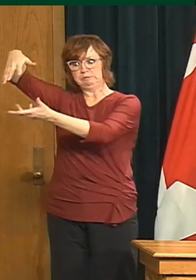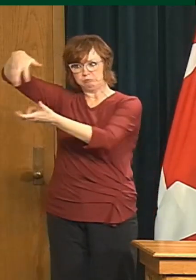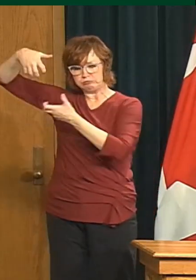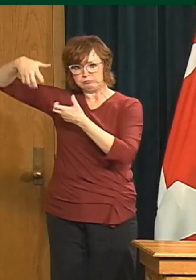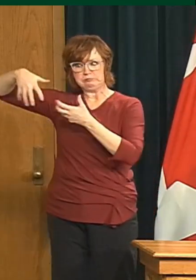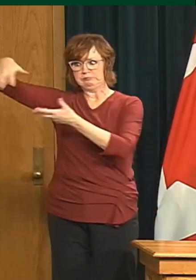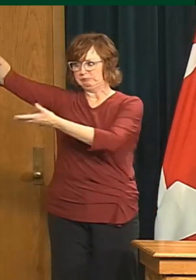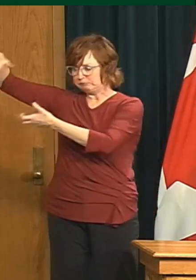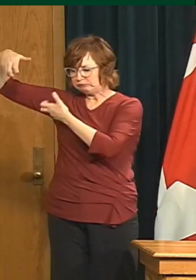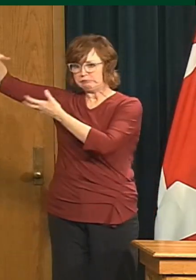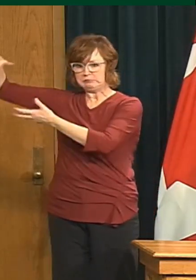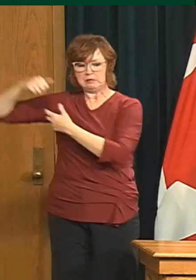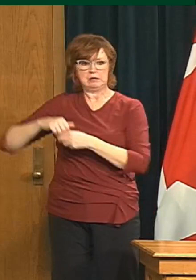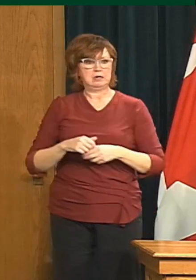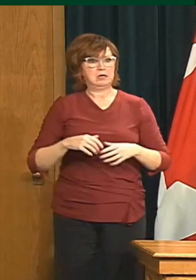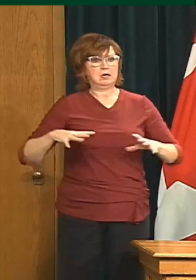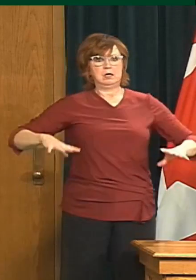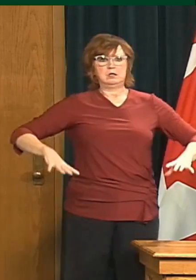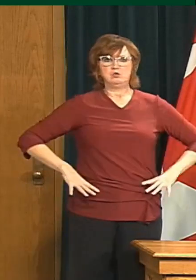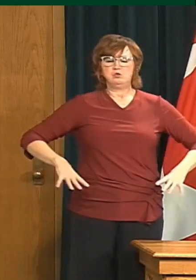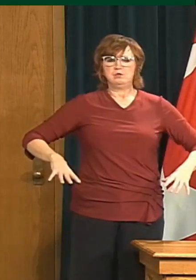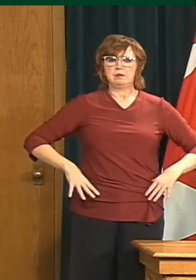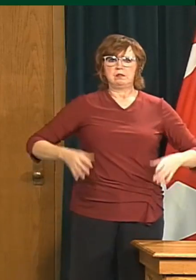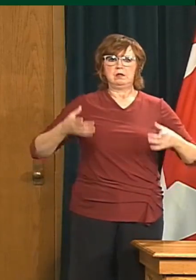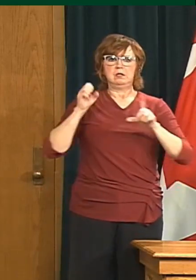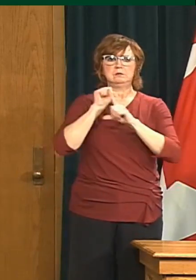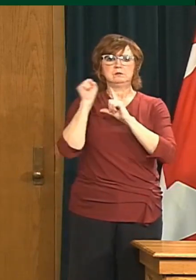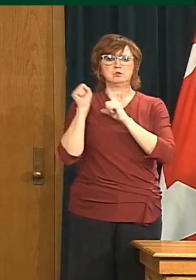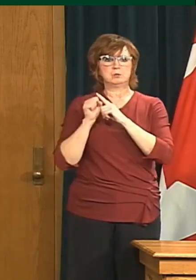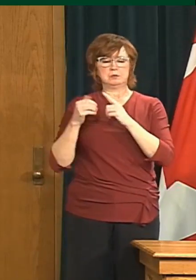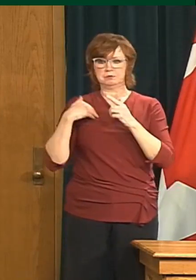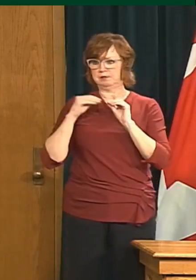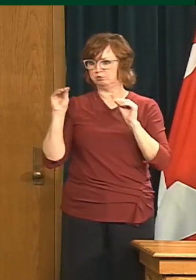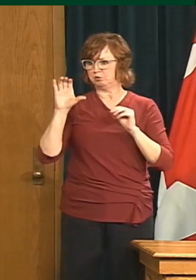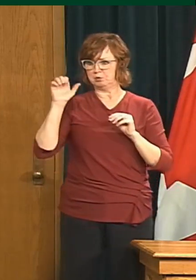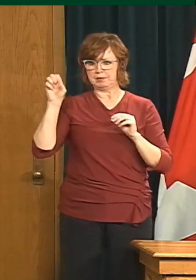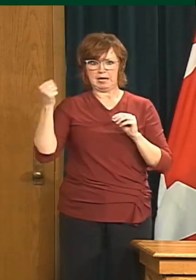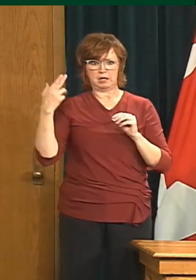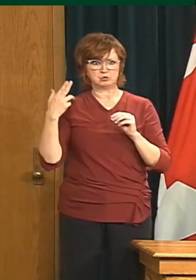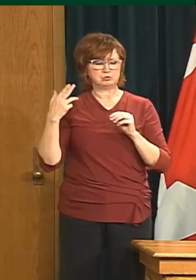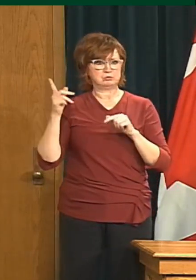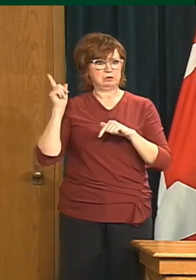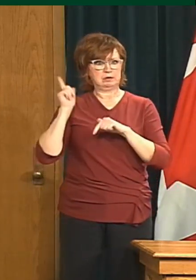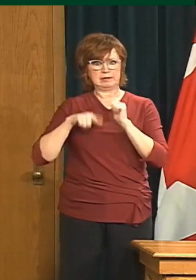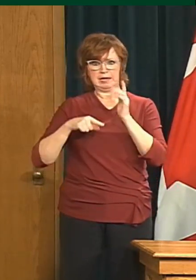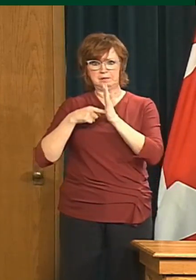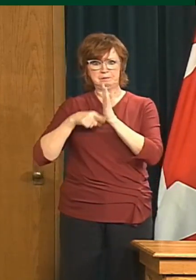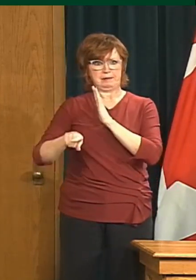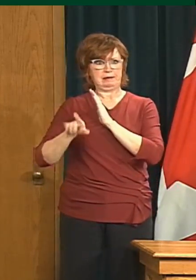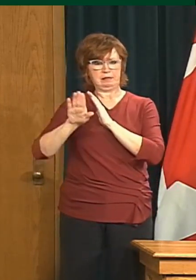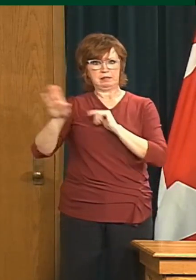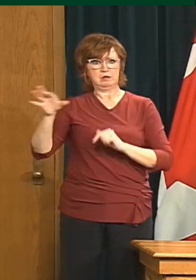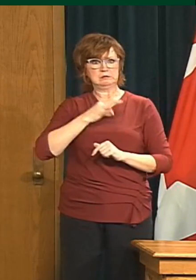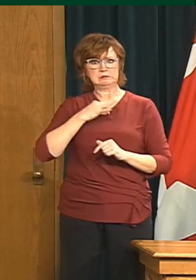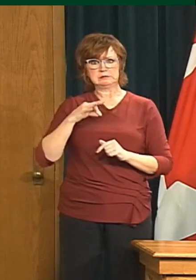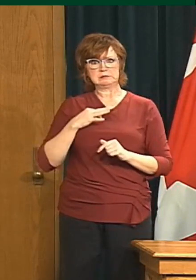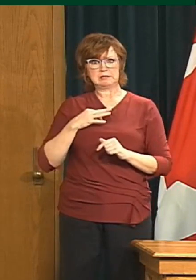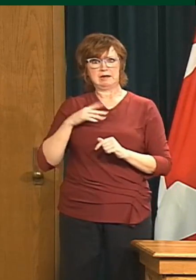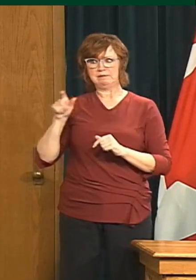where they had to reach out to the national government because they didn't have the cash to make payroll in another month.